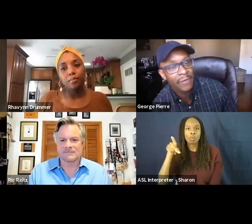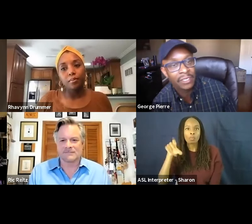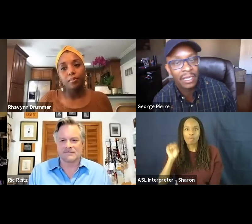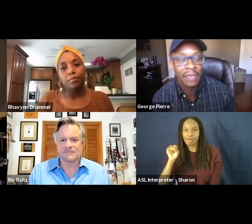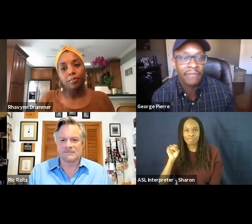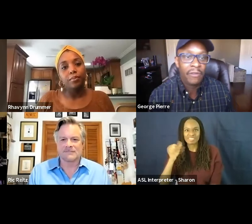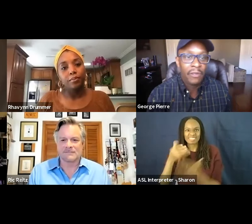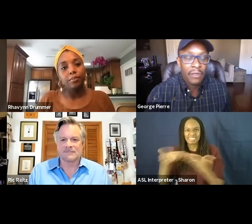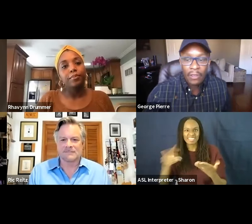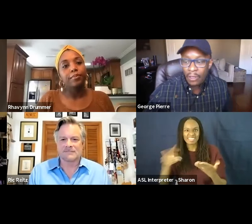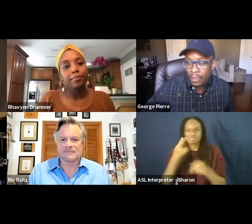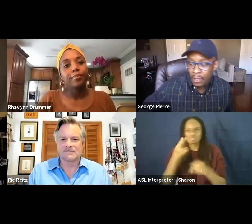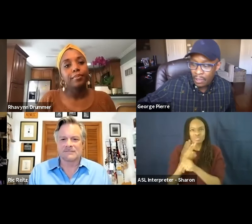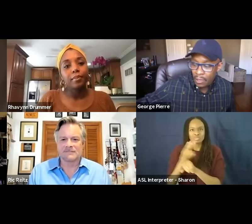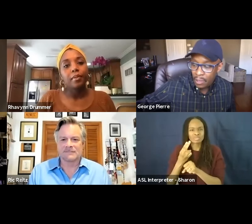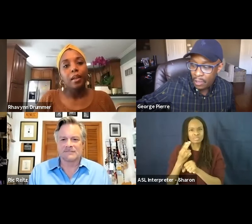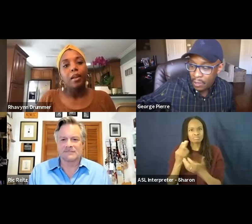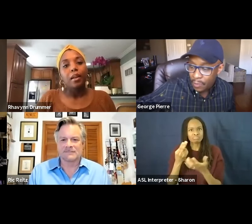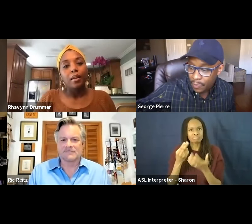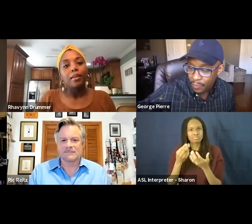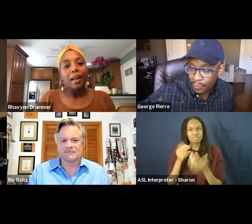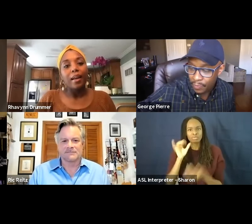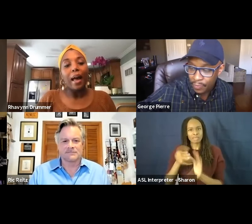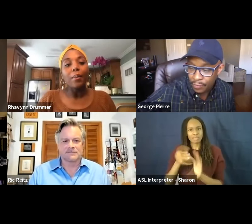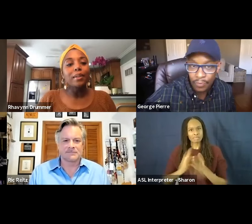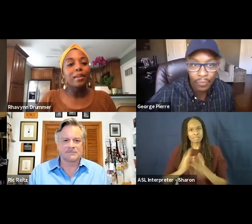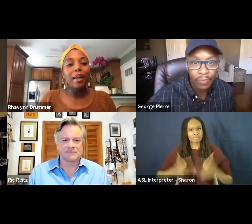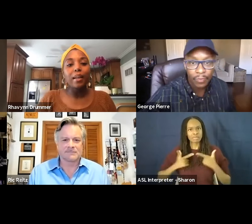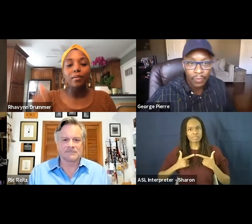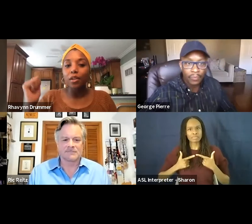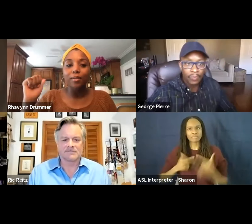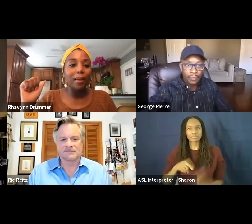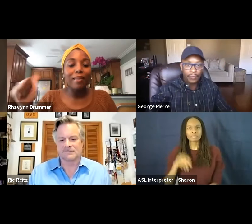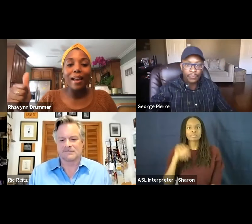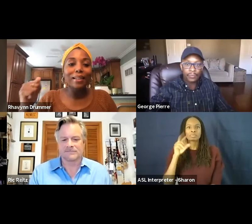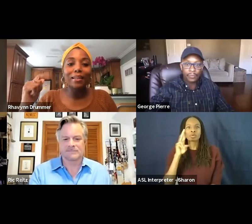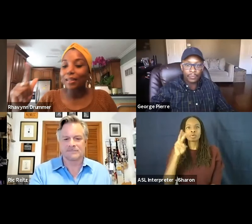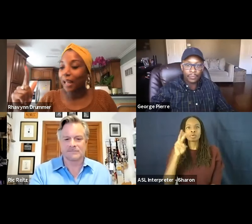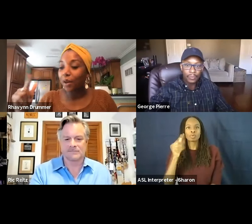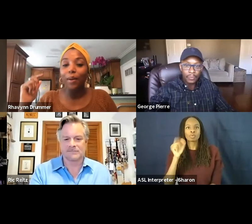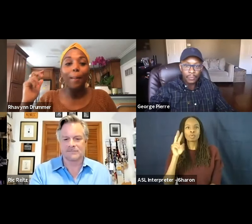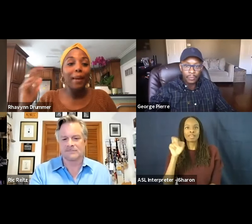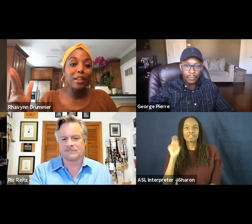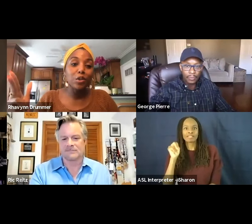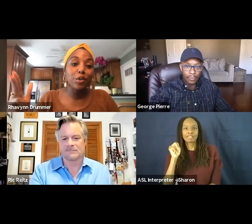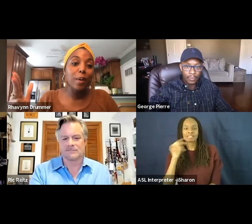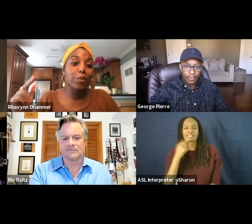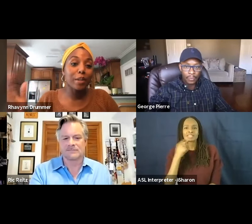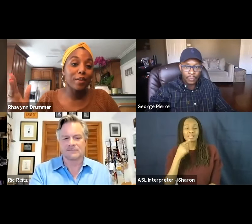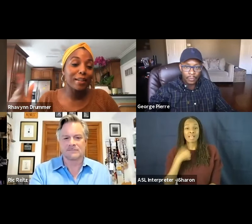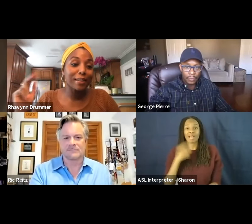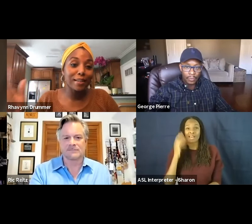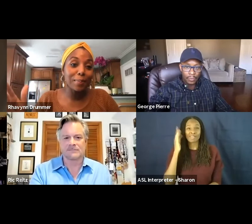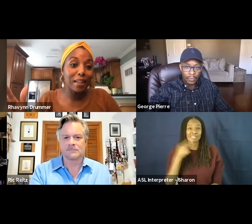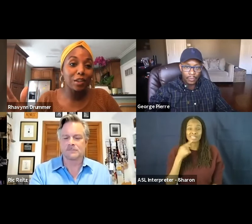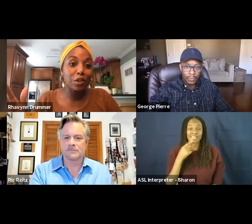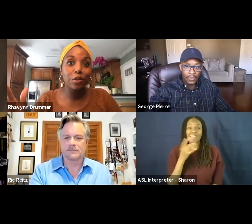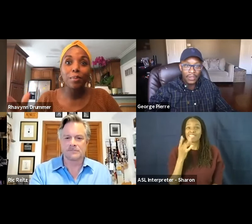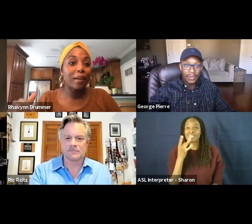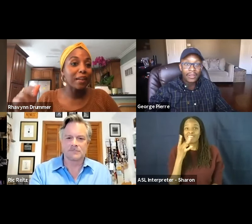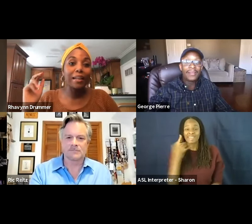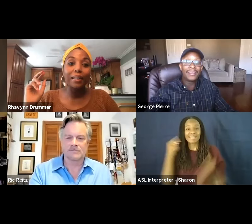that character to life. Yeah. Awesome. Yeah, Rhavynn? I would say just lighting, sound, making sure you have a reader that doesn't